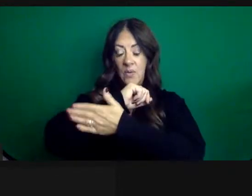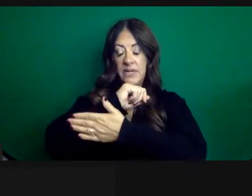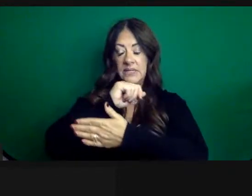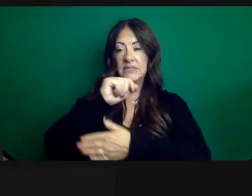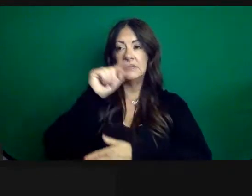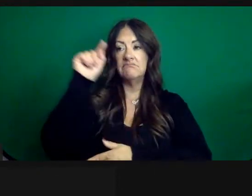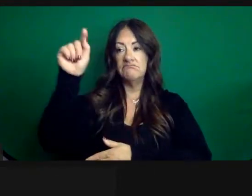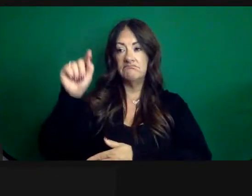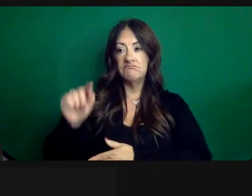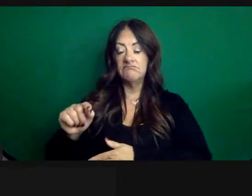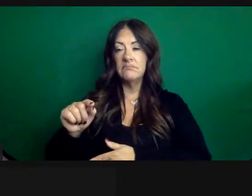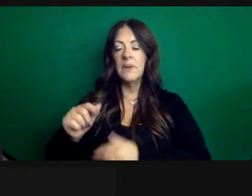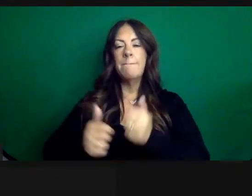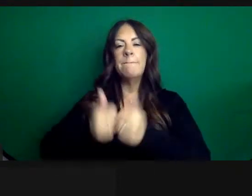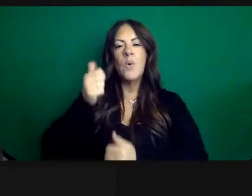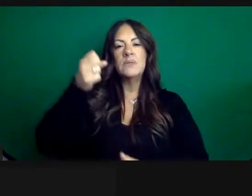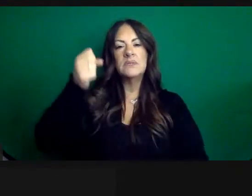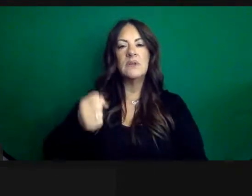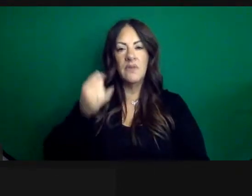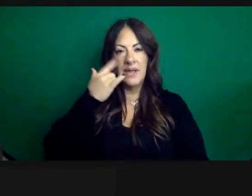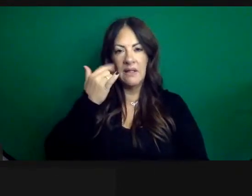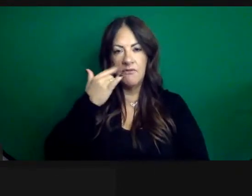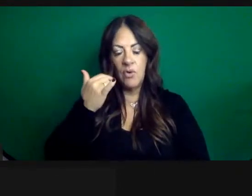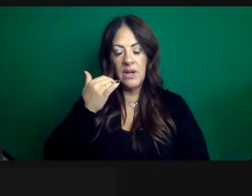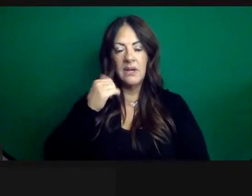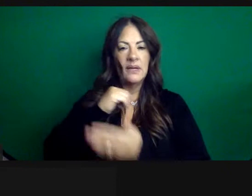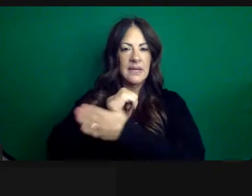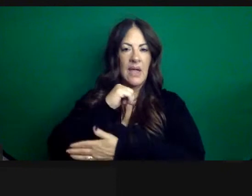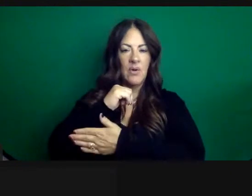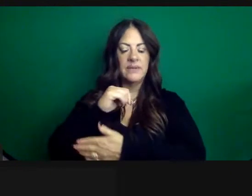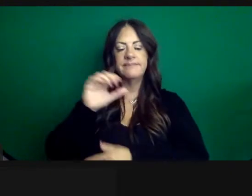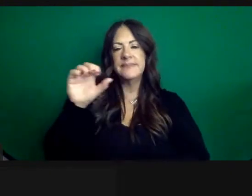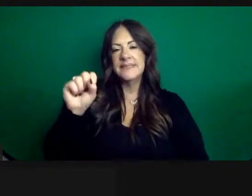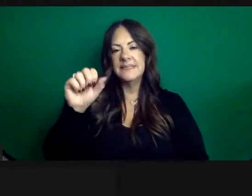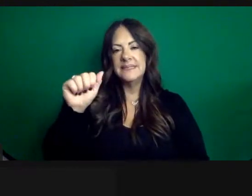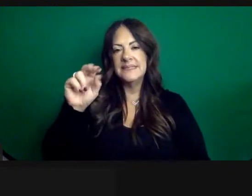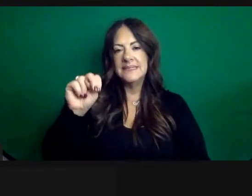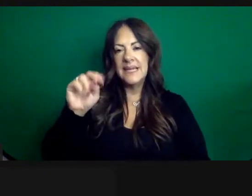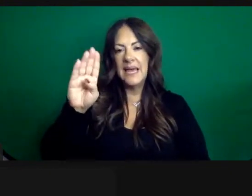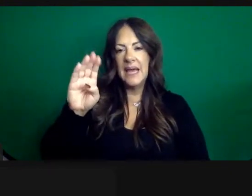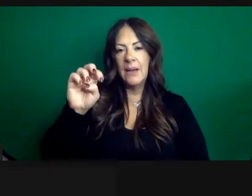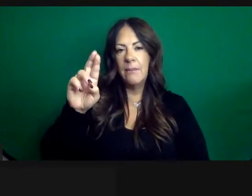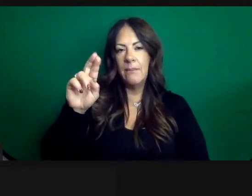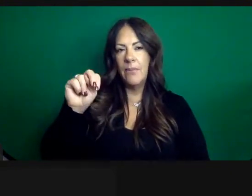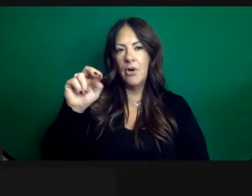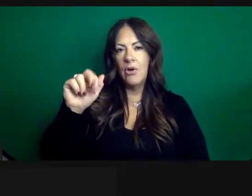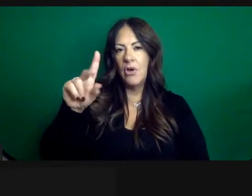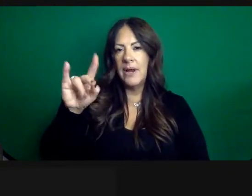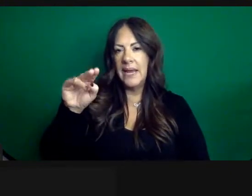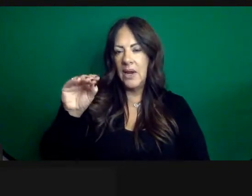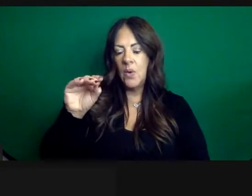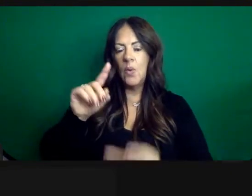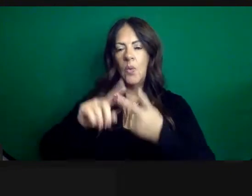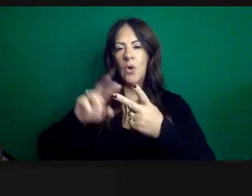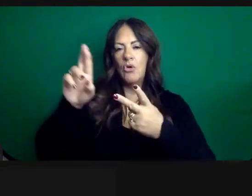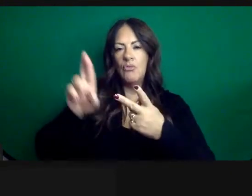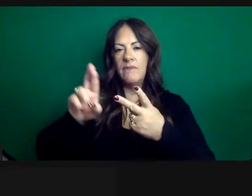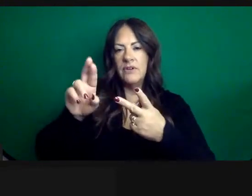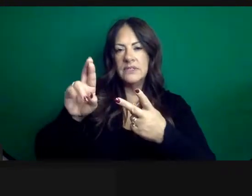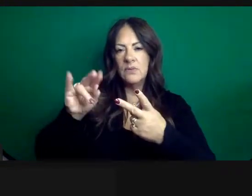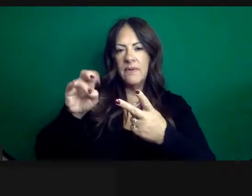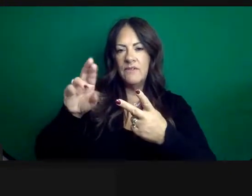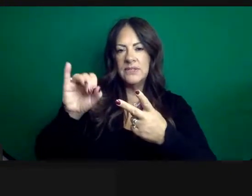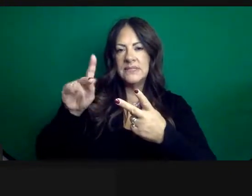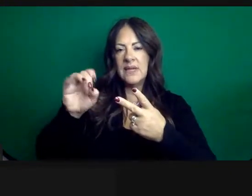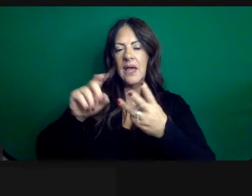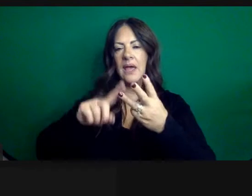counties, largely Southern California counties, San Bernardino, I believe Riverside, San Diego, and